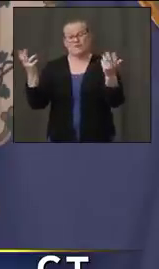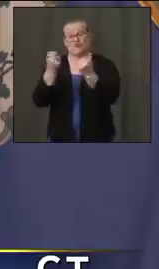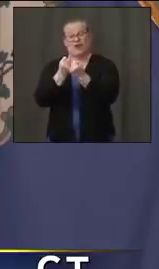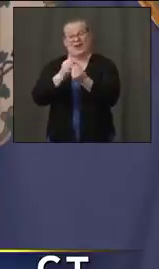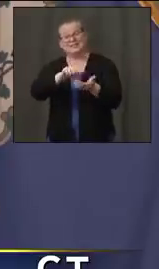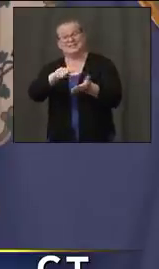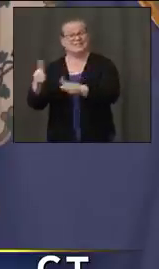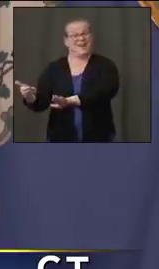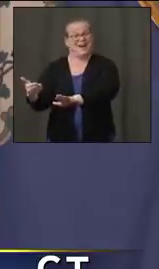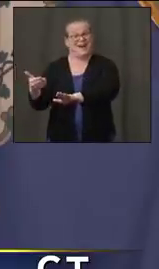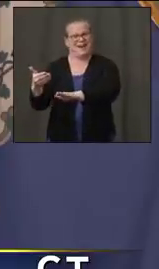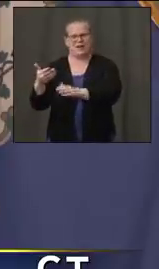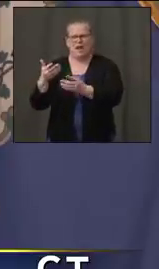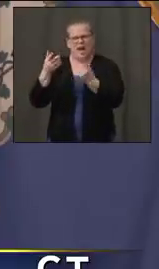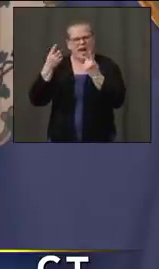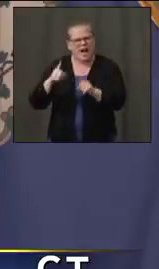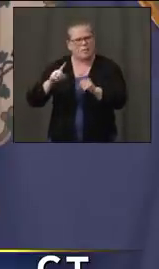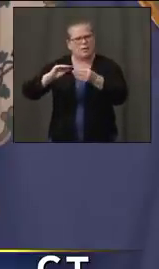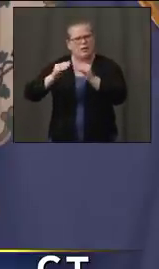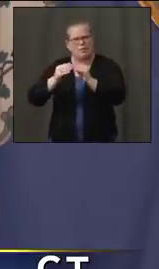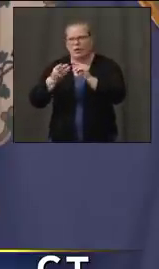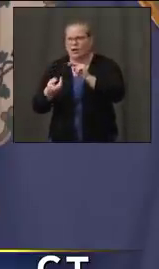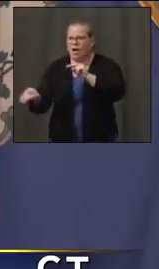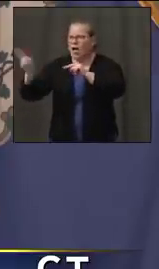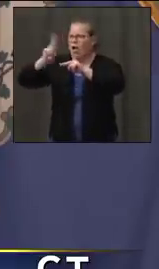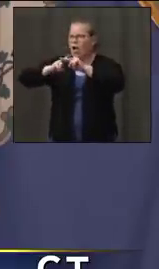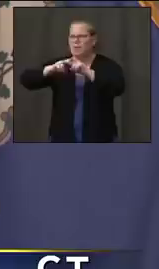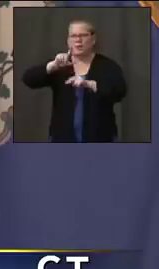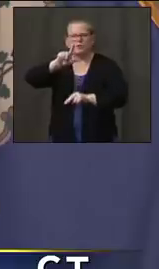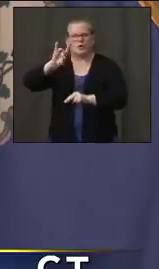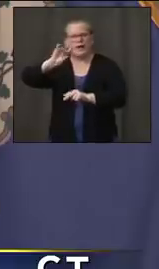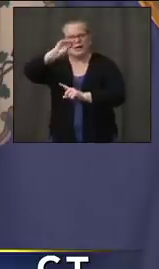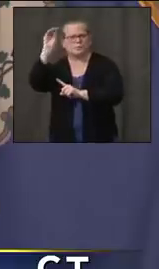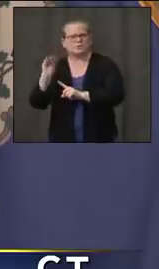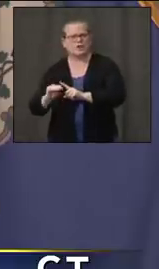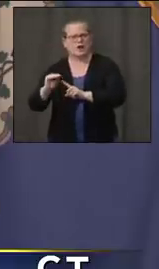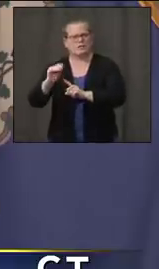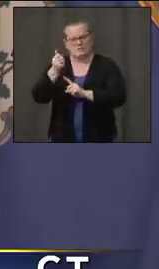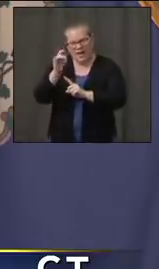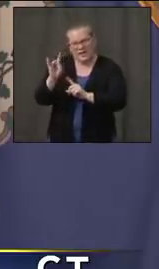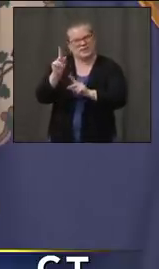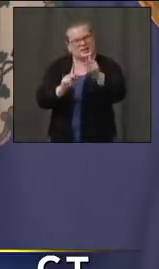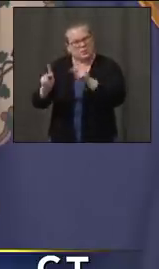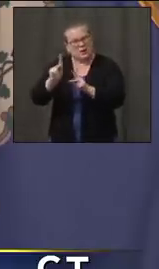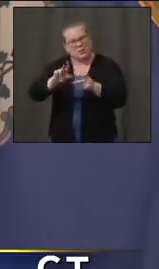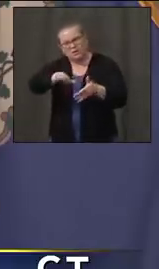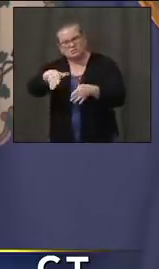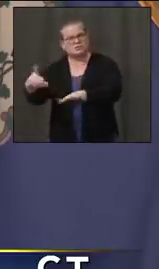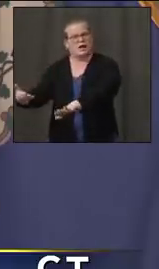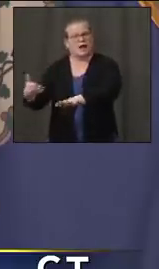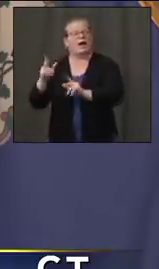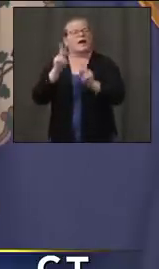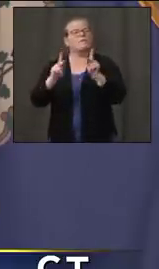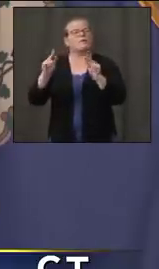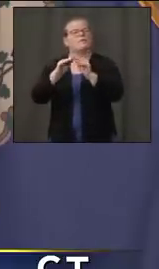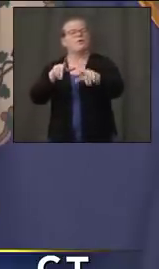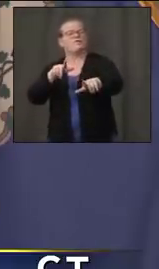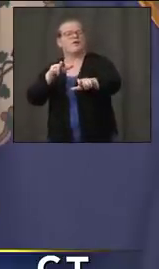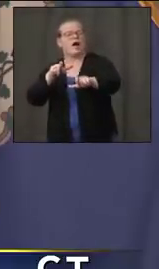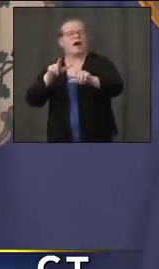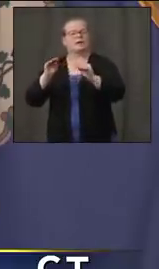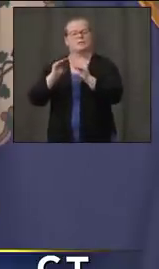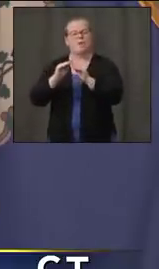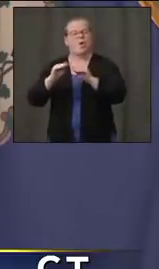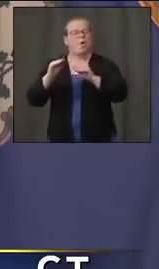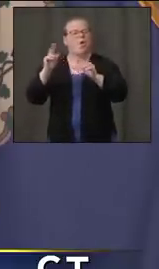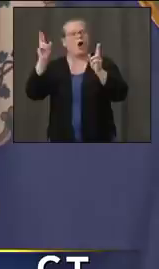that's about 28% compared to this time last year. People are driving faster and a little more reckless, and we can't be